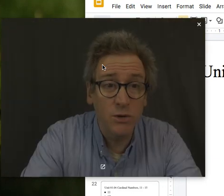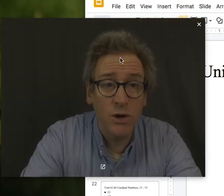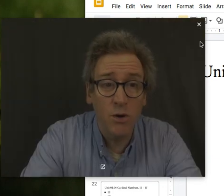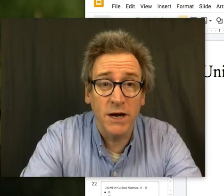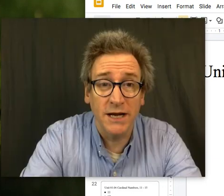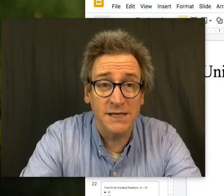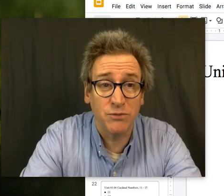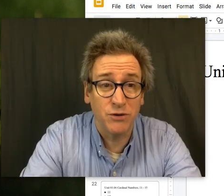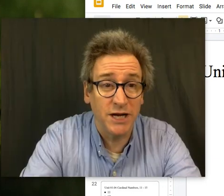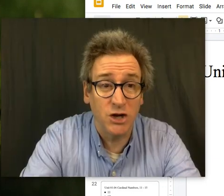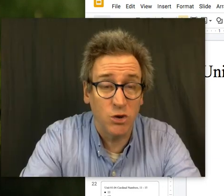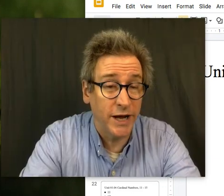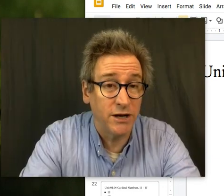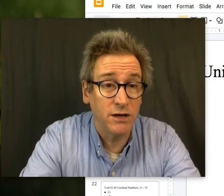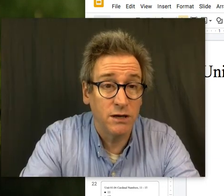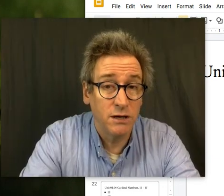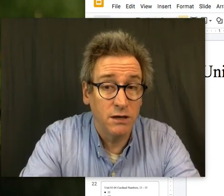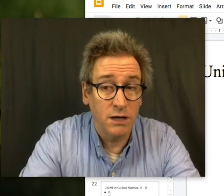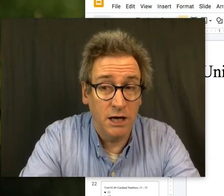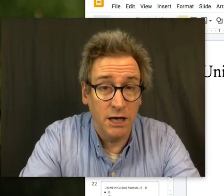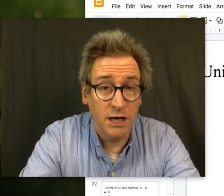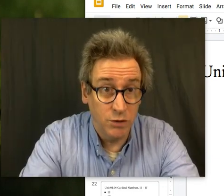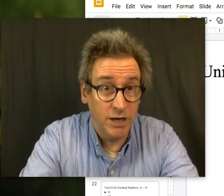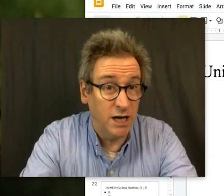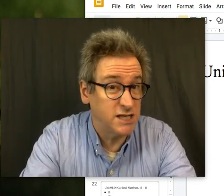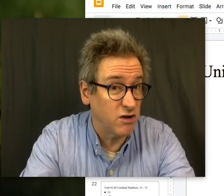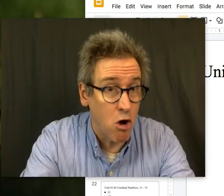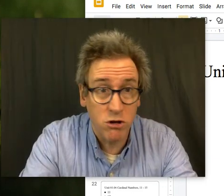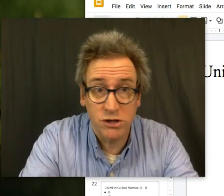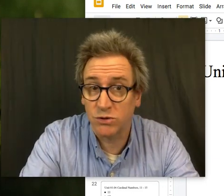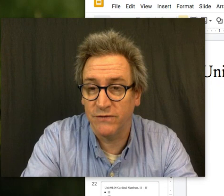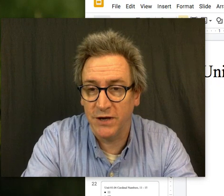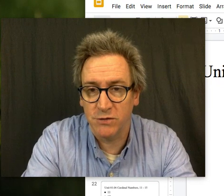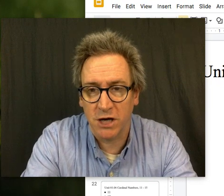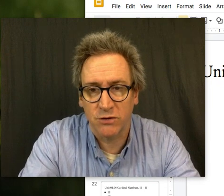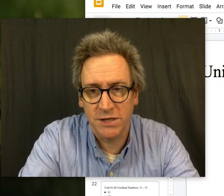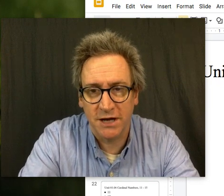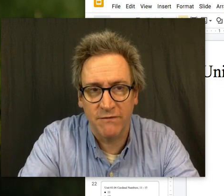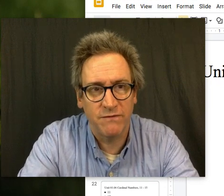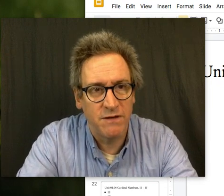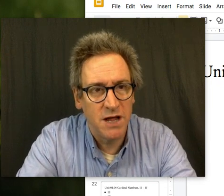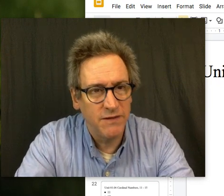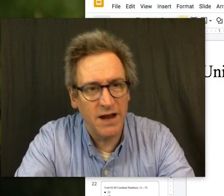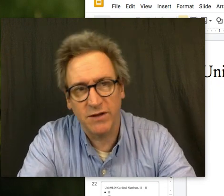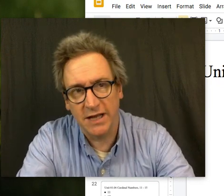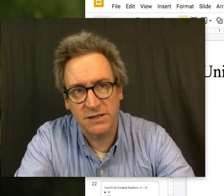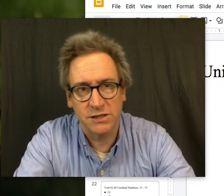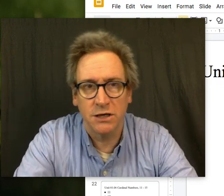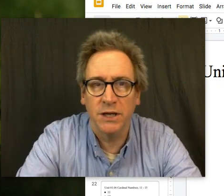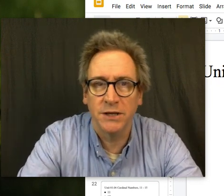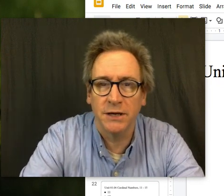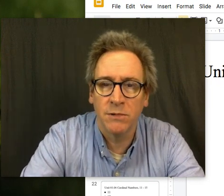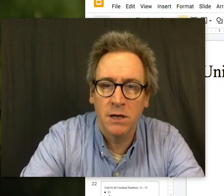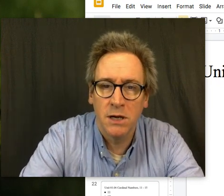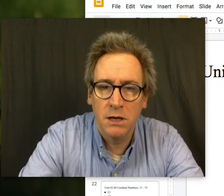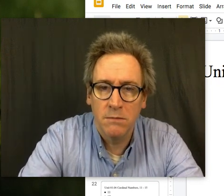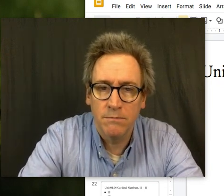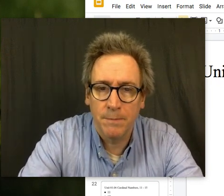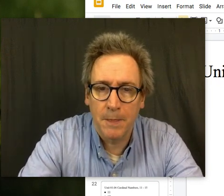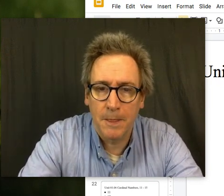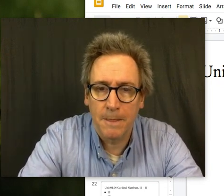Again, Unit 1 is a pretty quick unit. It's all sorts of introductory stuff that everything else is going to build on.